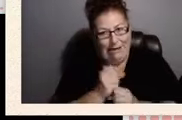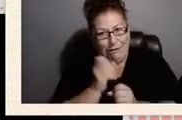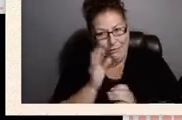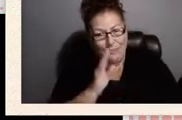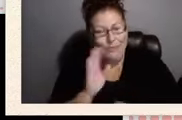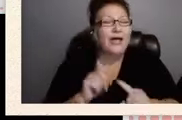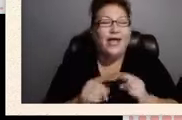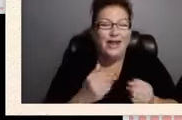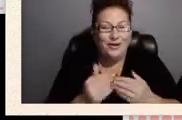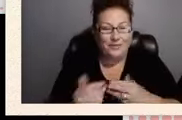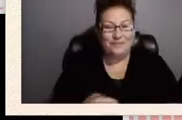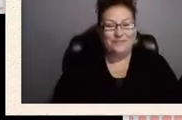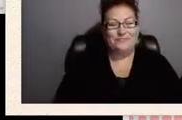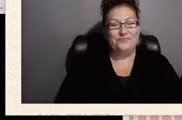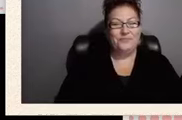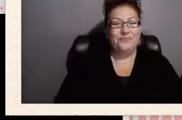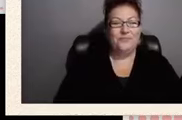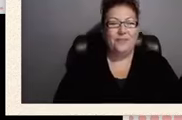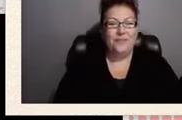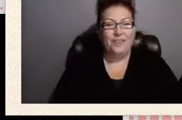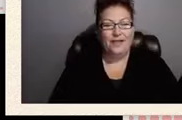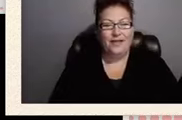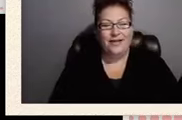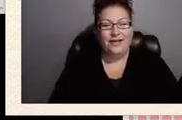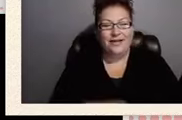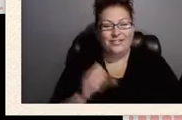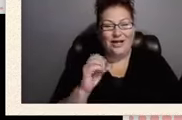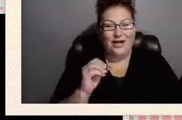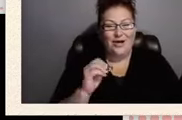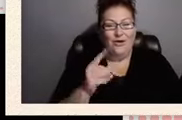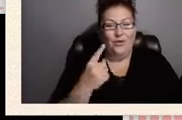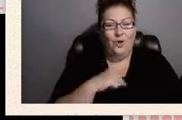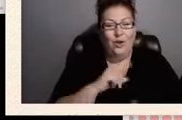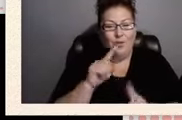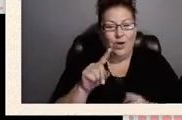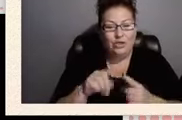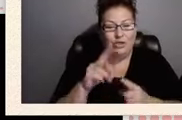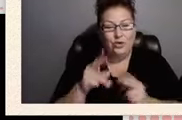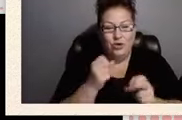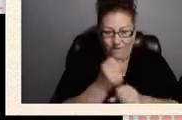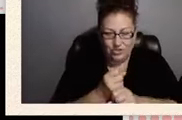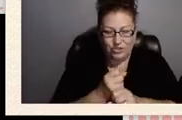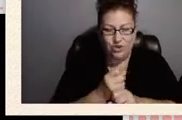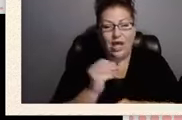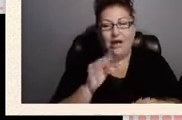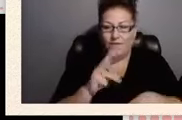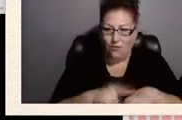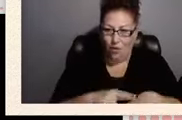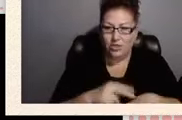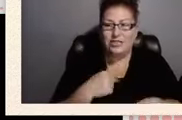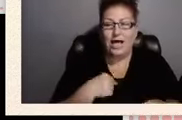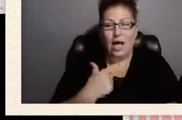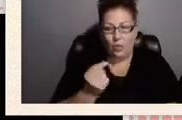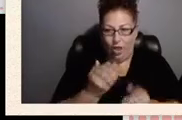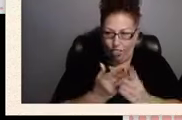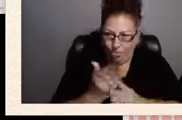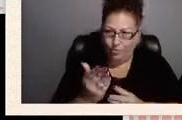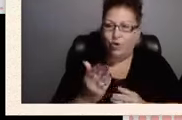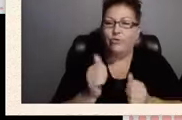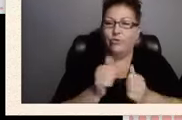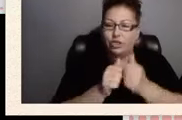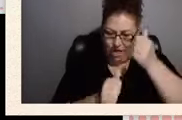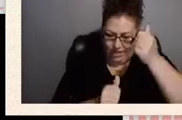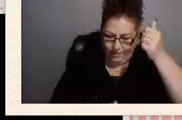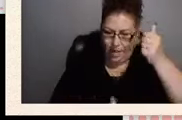but so we went to Universal Studios, and of course, I went through the chain of command, and everyone thought,